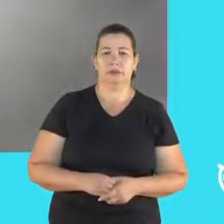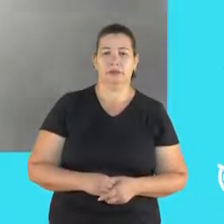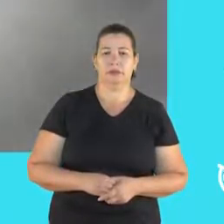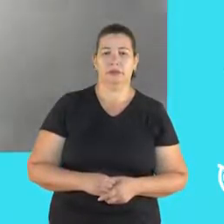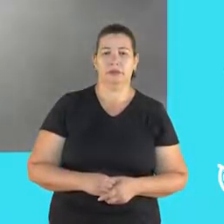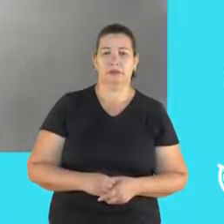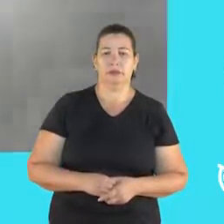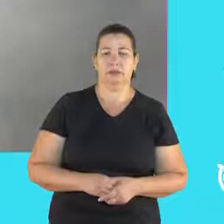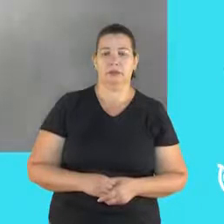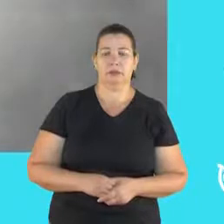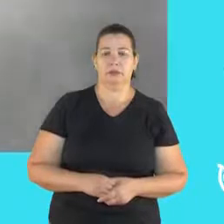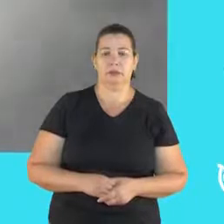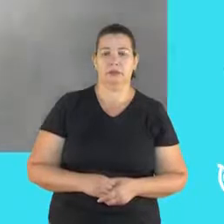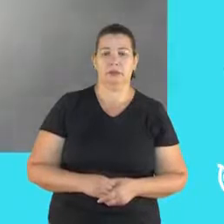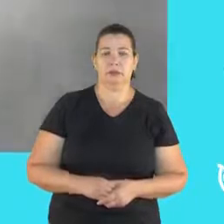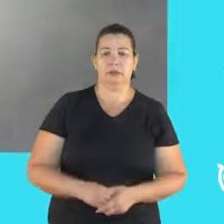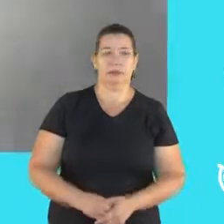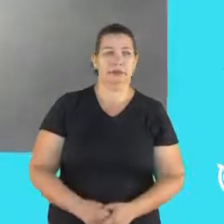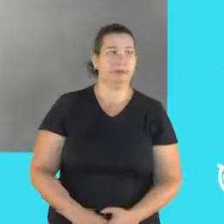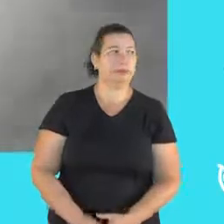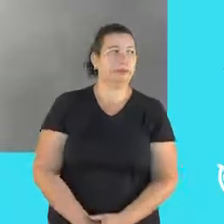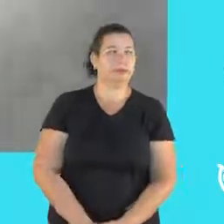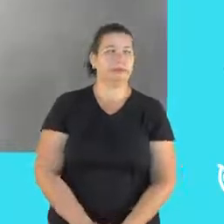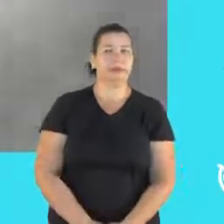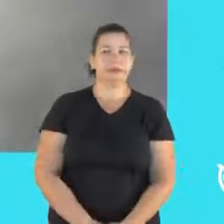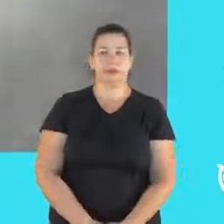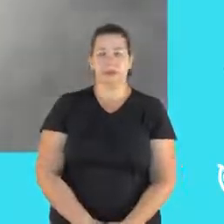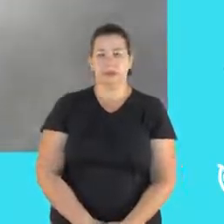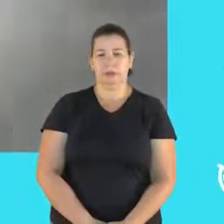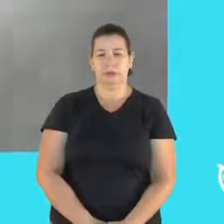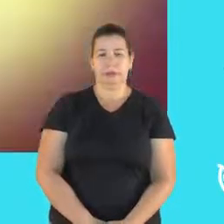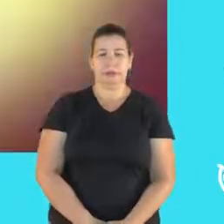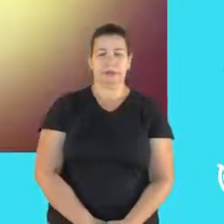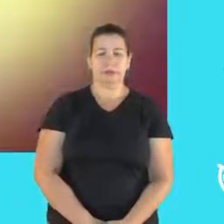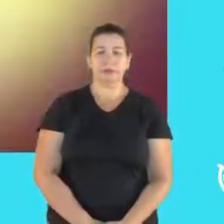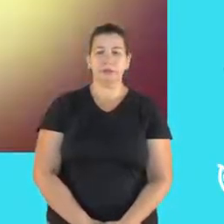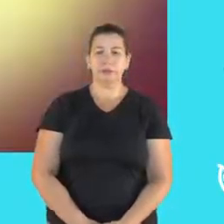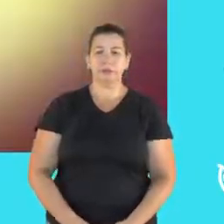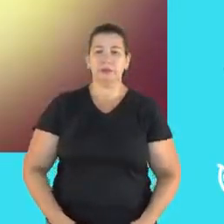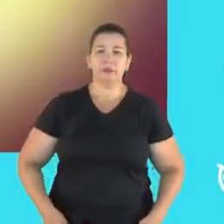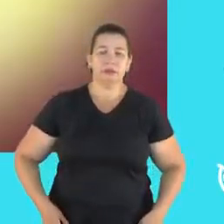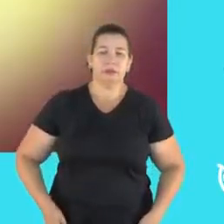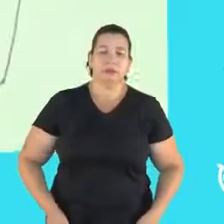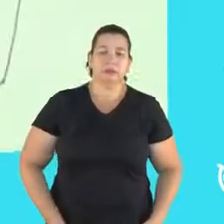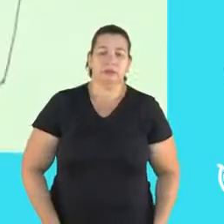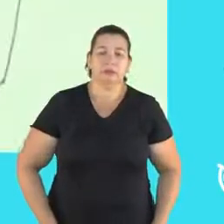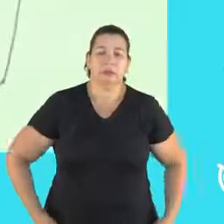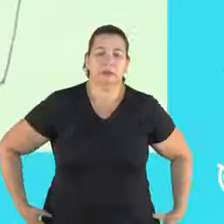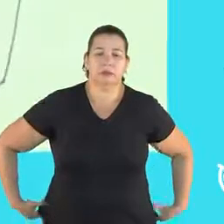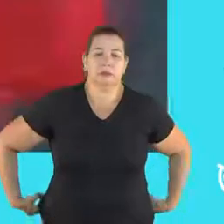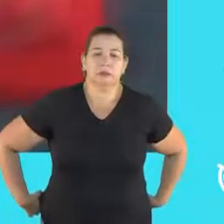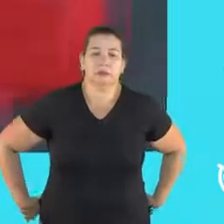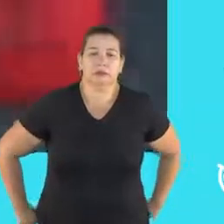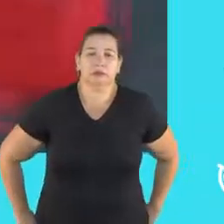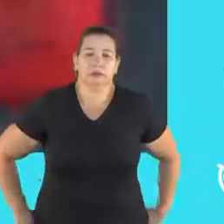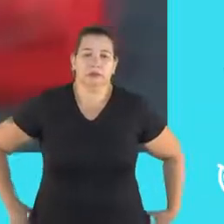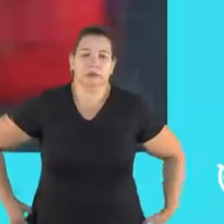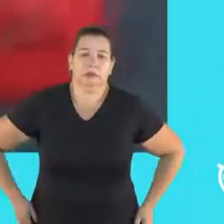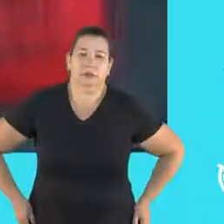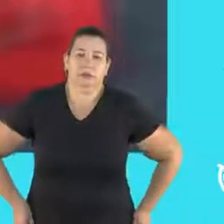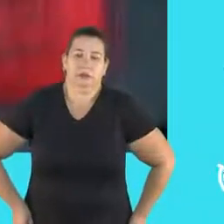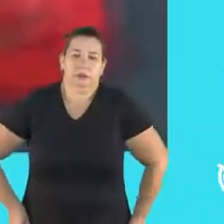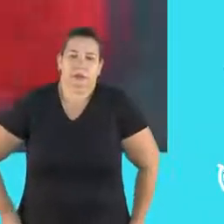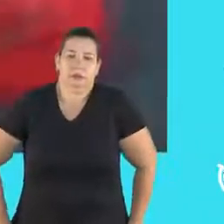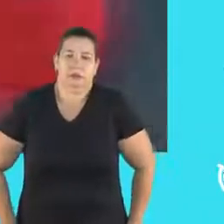endocrine system is to regulate our bodily processes, not control us. Sometimes disease, stress, and even